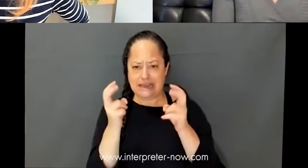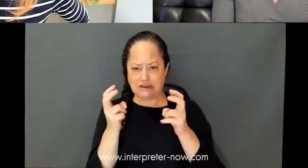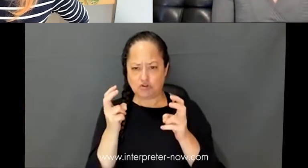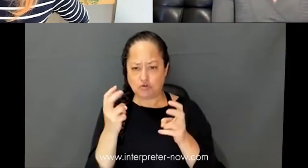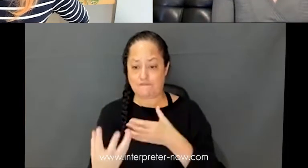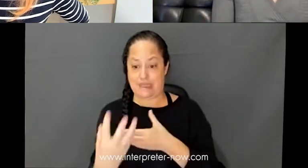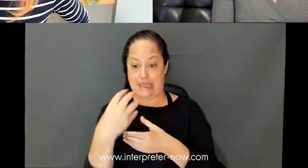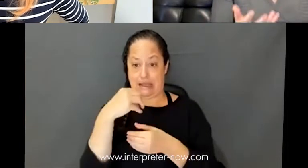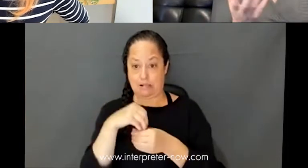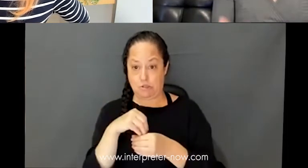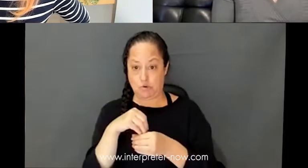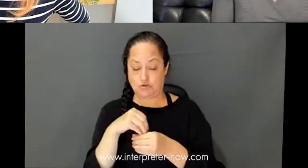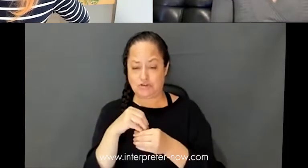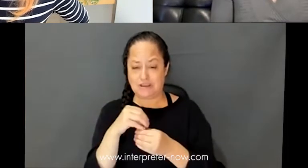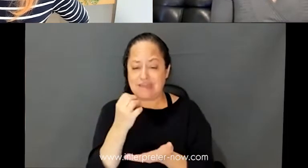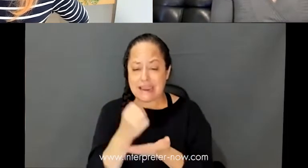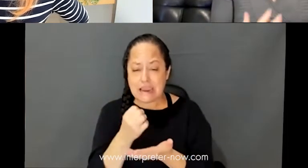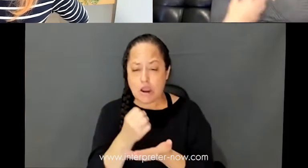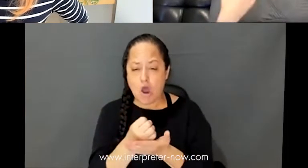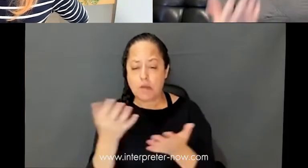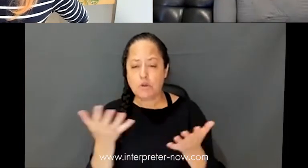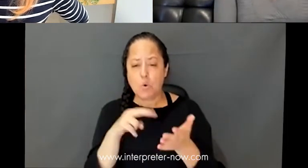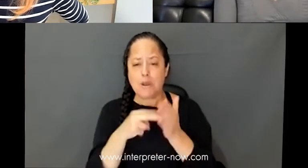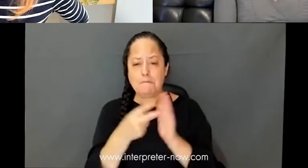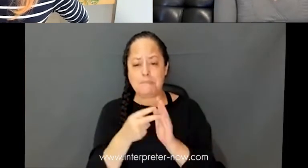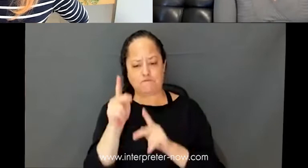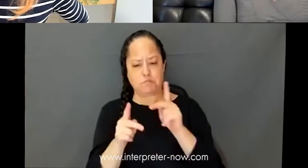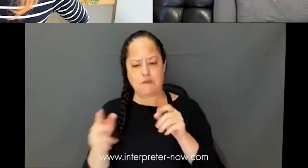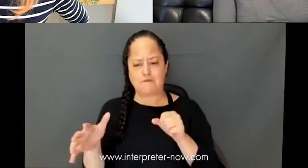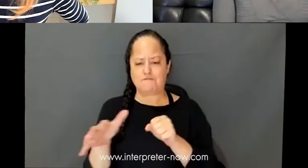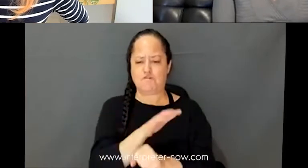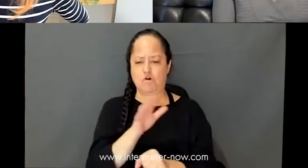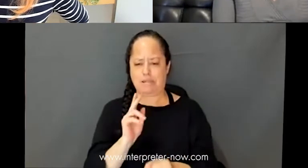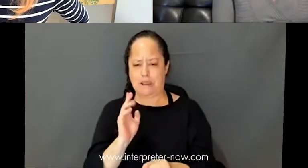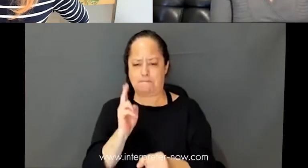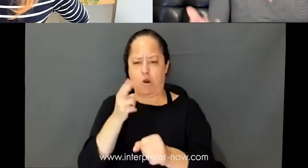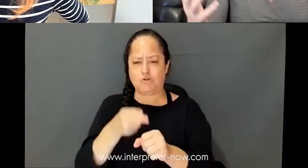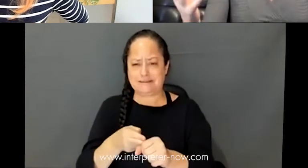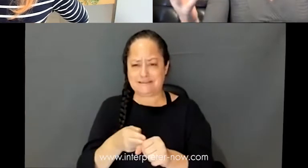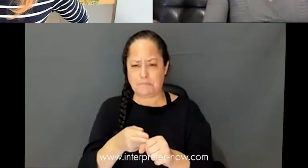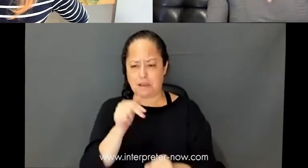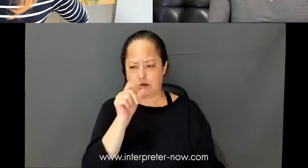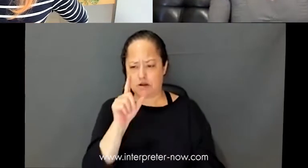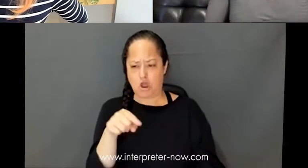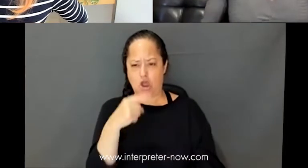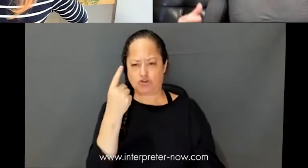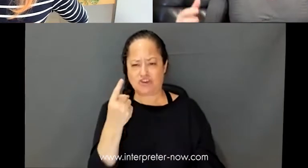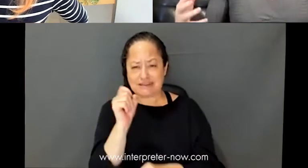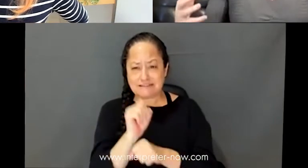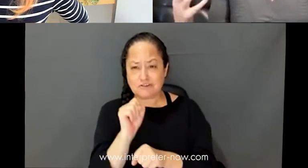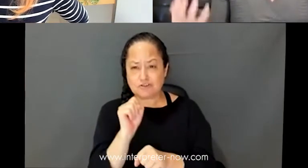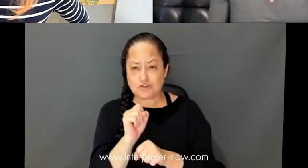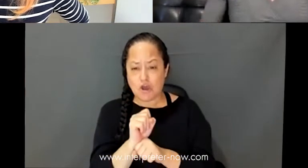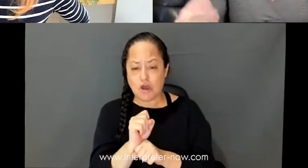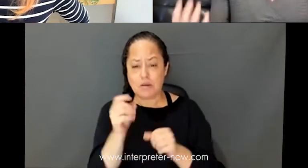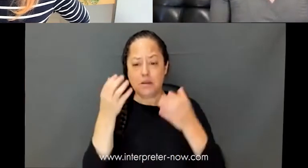inclusive economies. What does it mean for people to be able to fully participate, not just as a job, but the